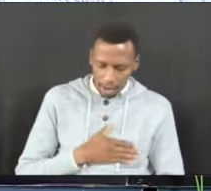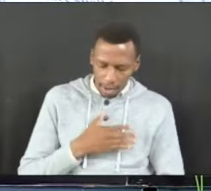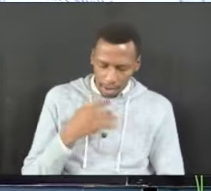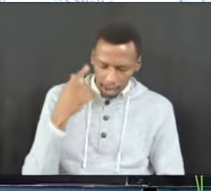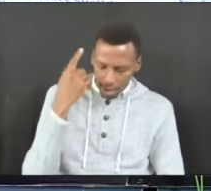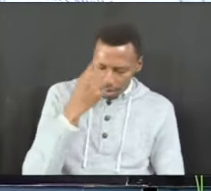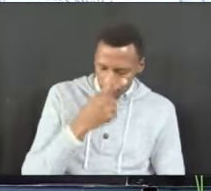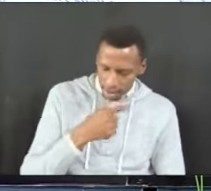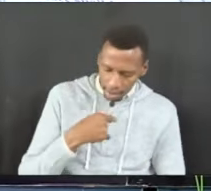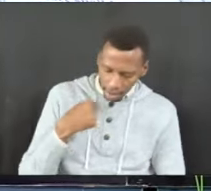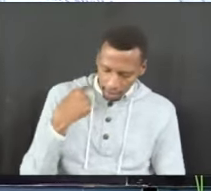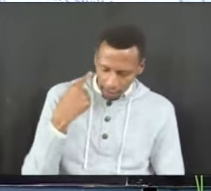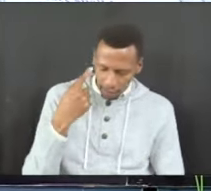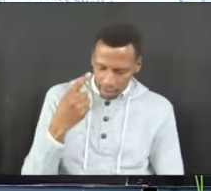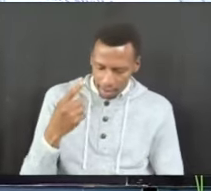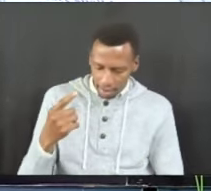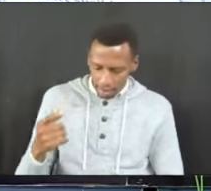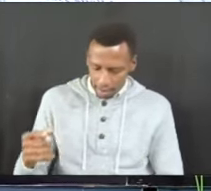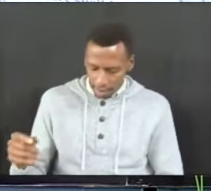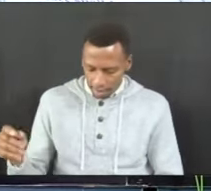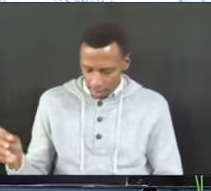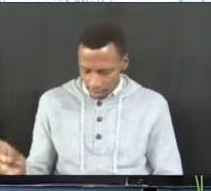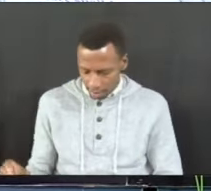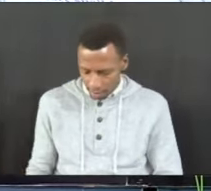before my